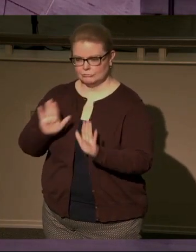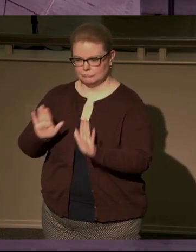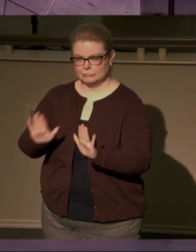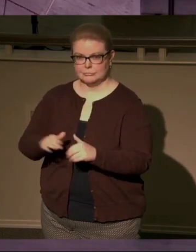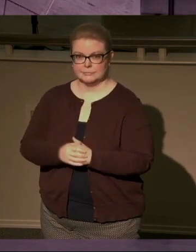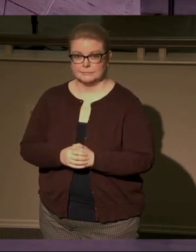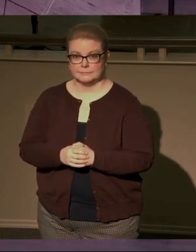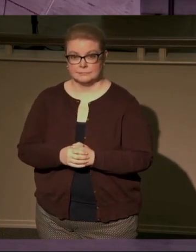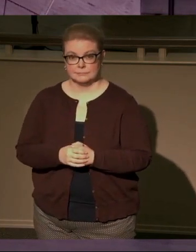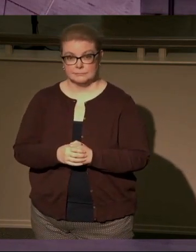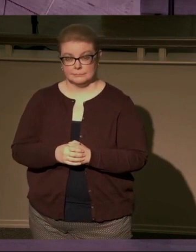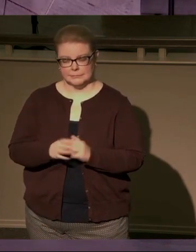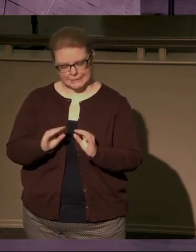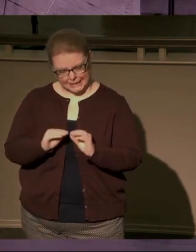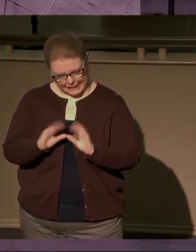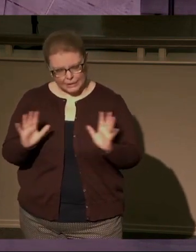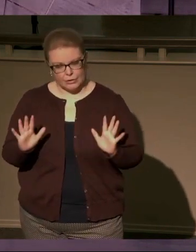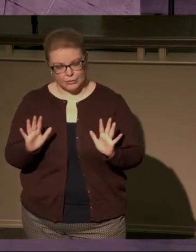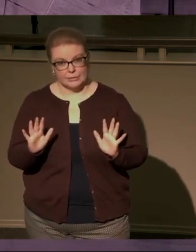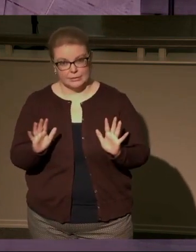Okay? Hear me really clearly.